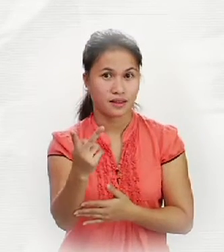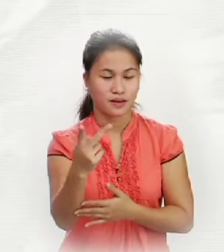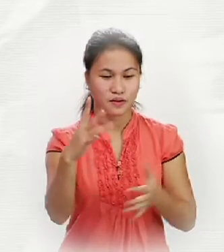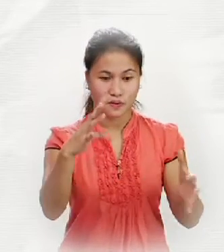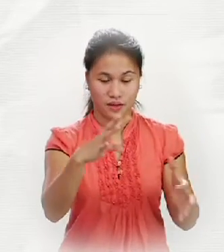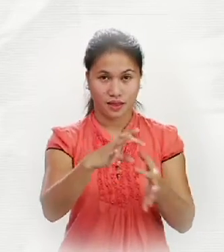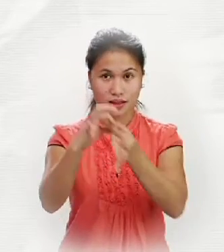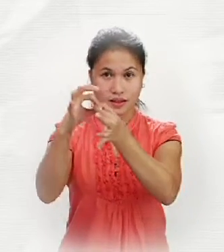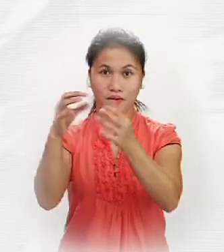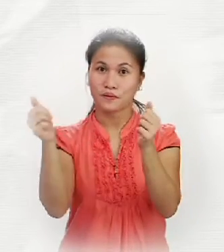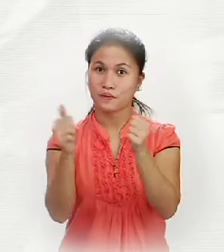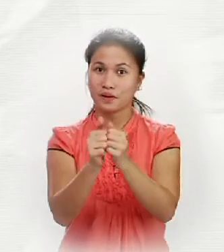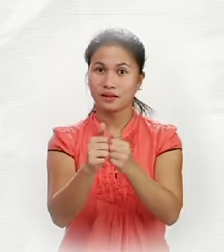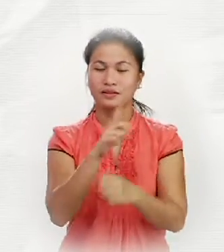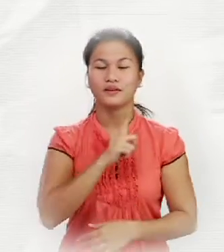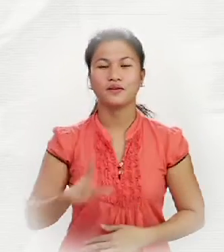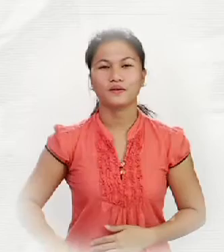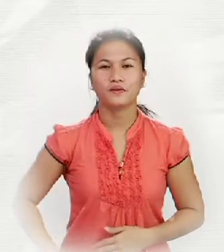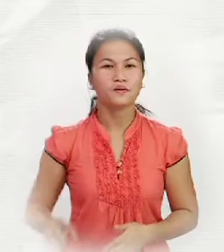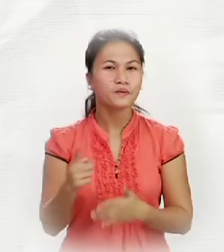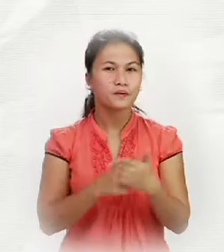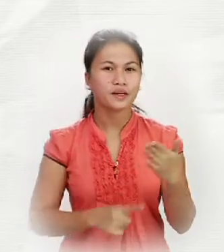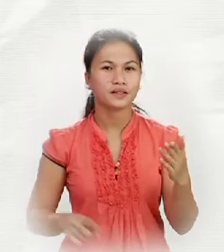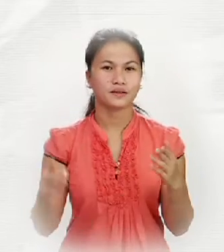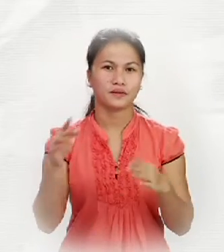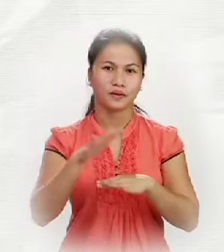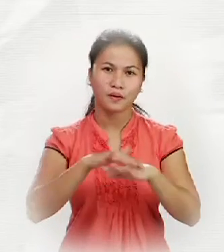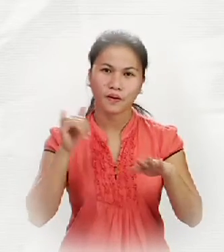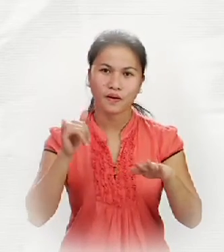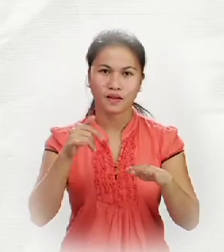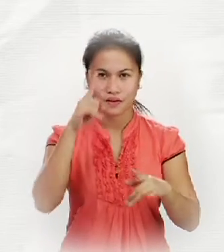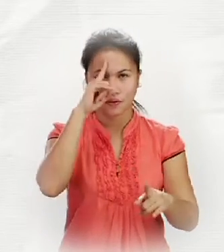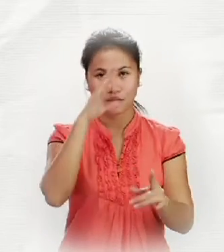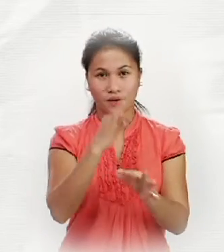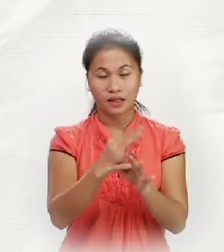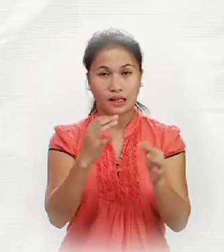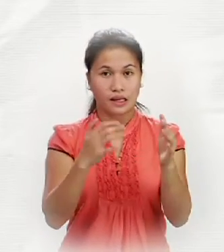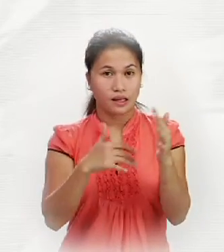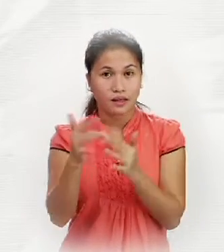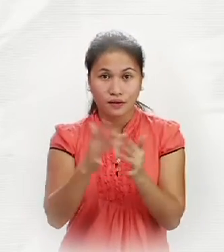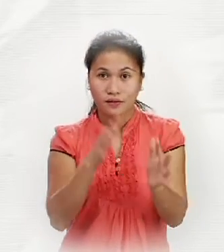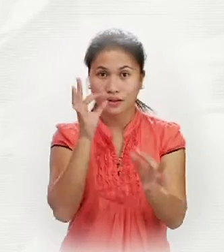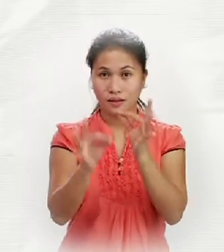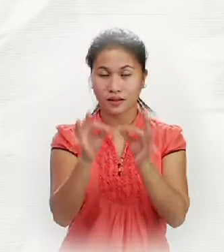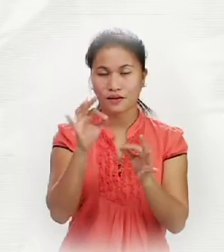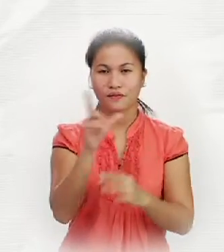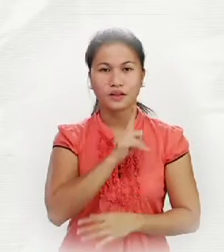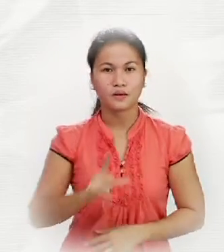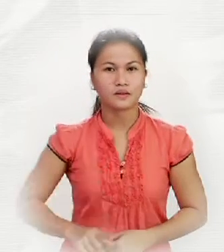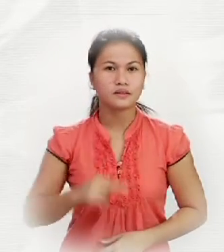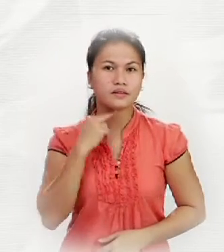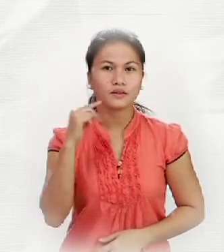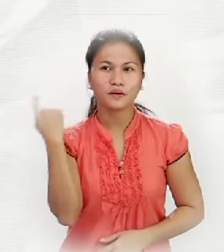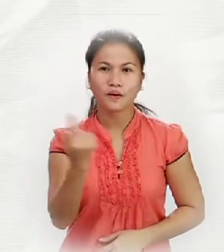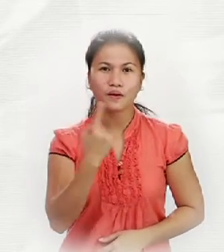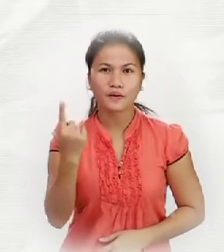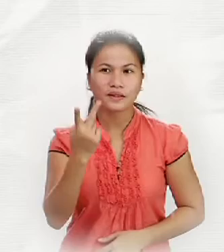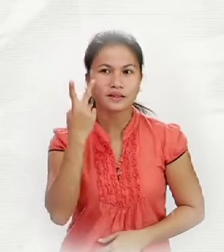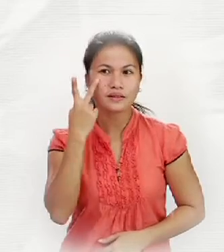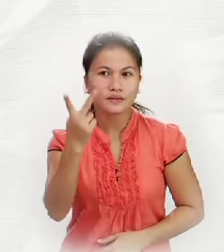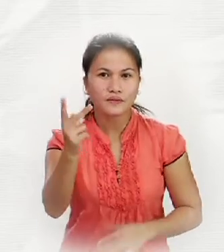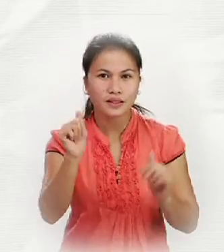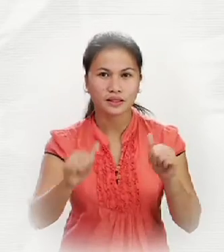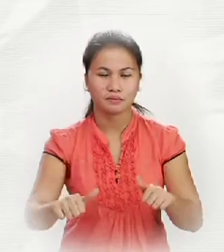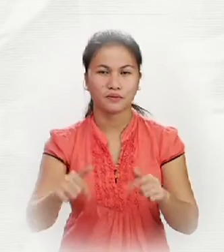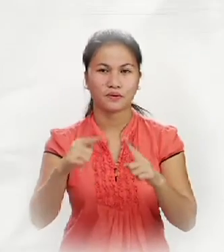connectedness with the Lord, in what we call faith, even if the Lord is not always visible to